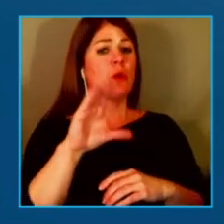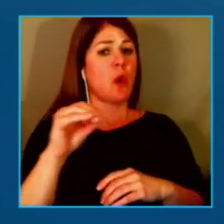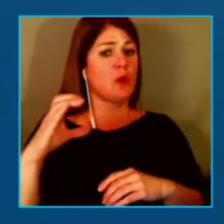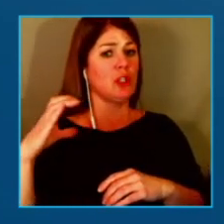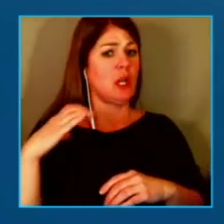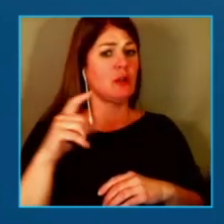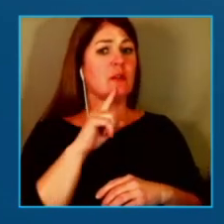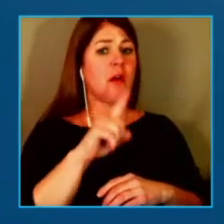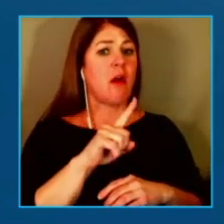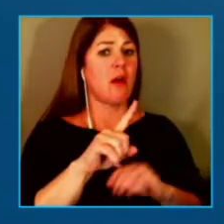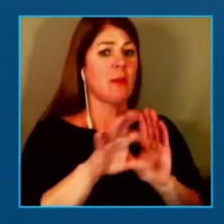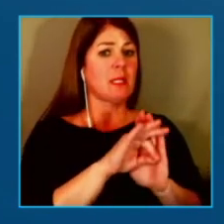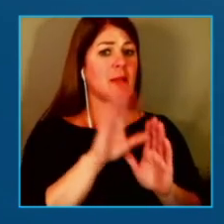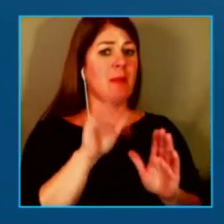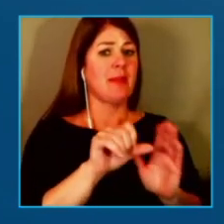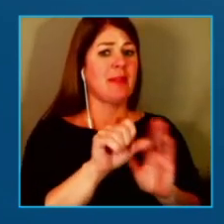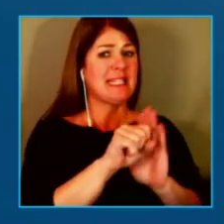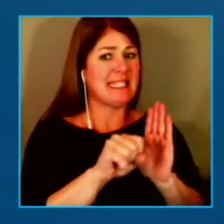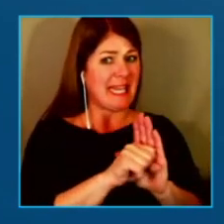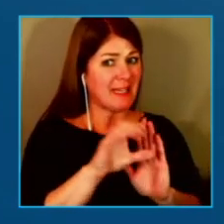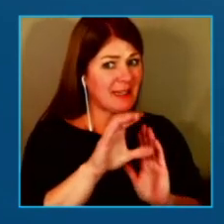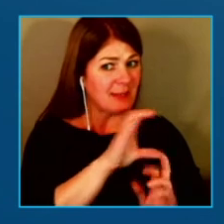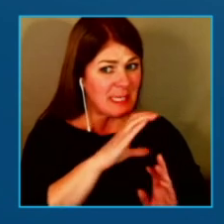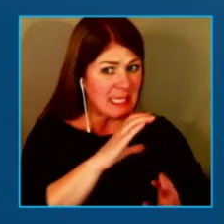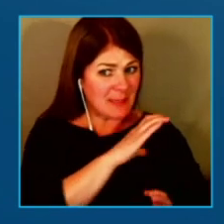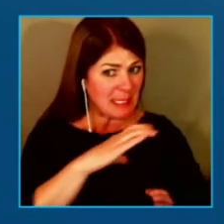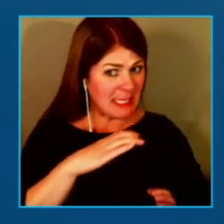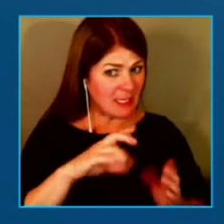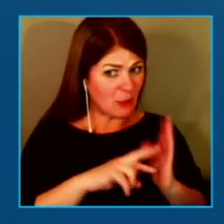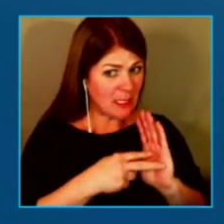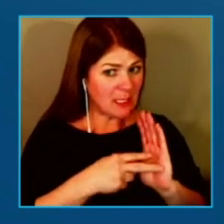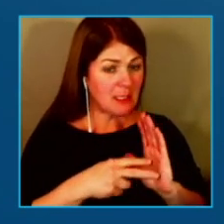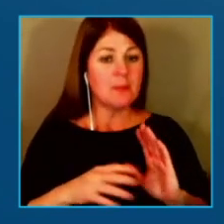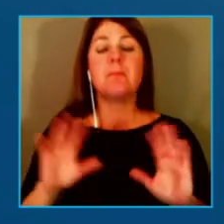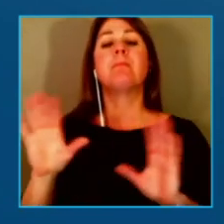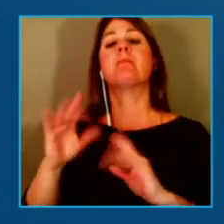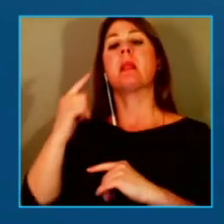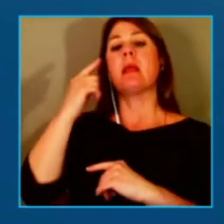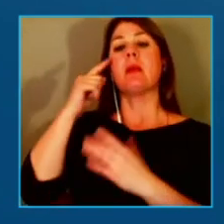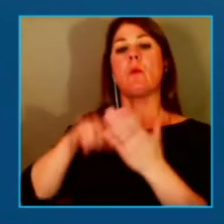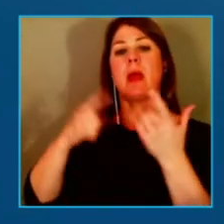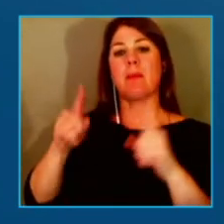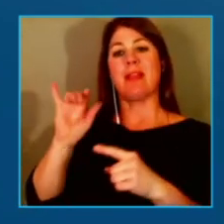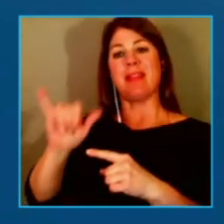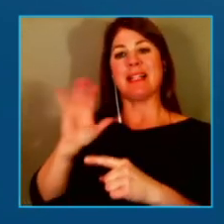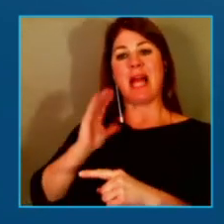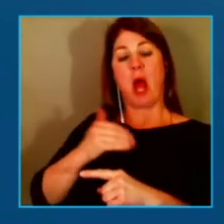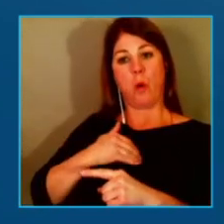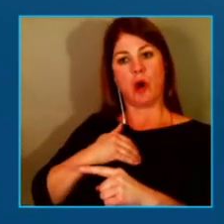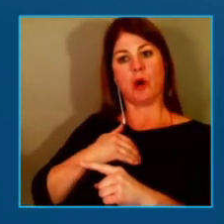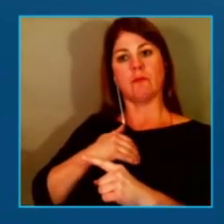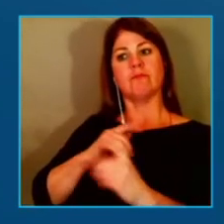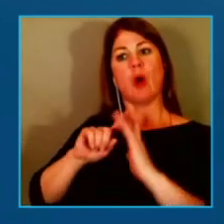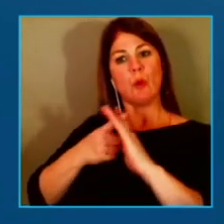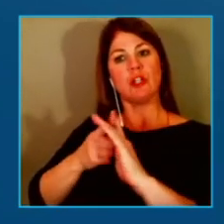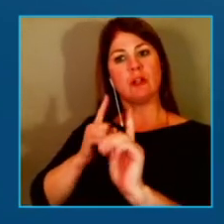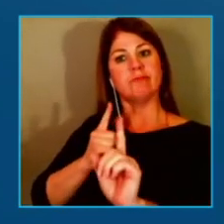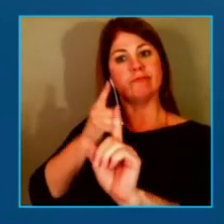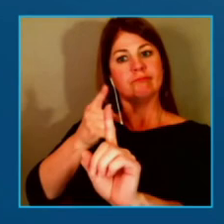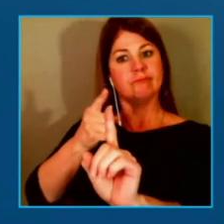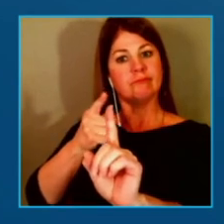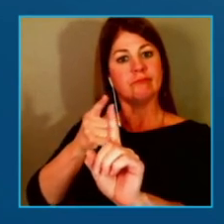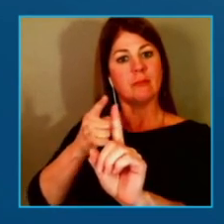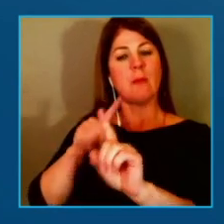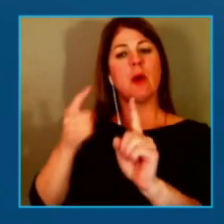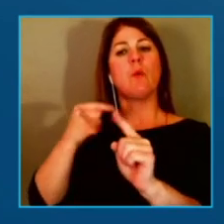committee. Is that what you're saying? Well, I think what had happened was that was our original intent, and then we went back through and talked